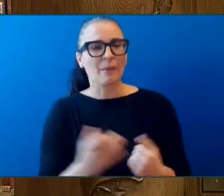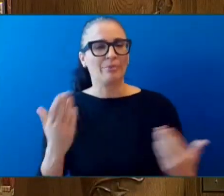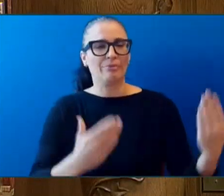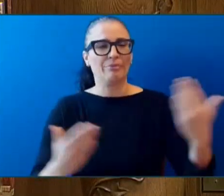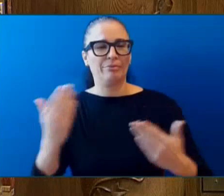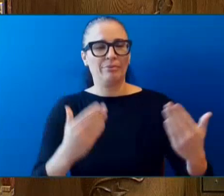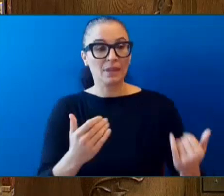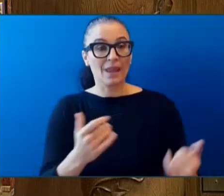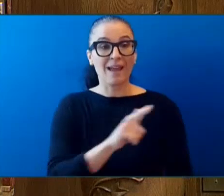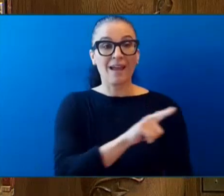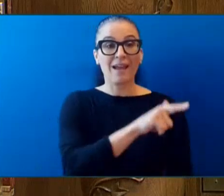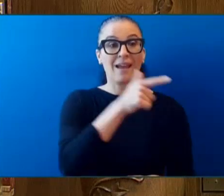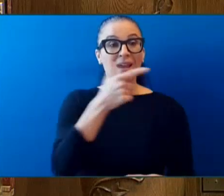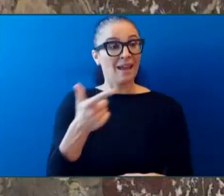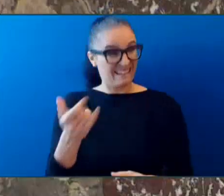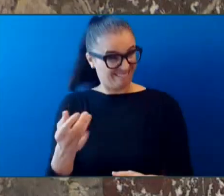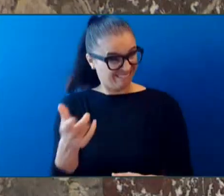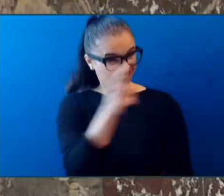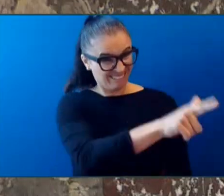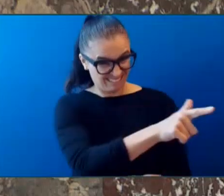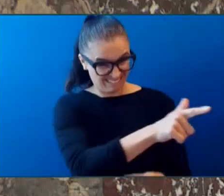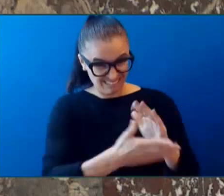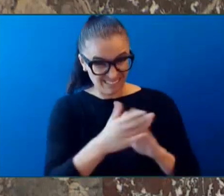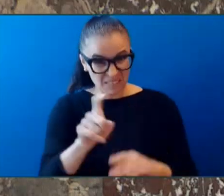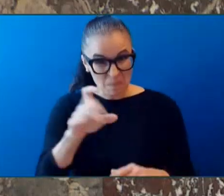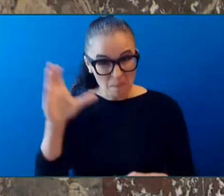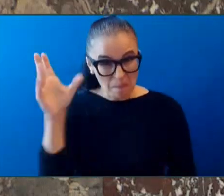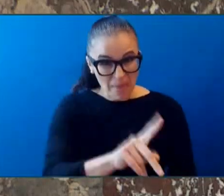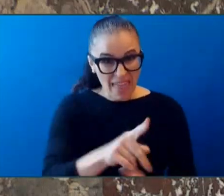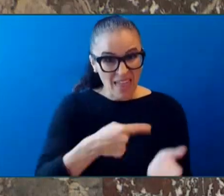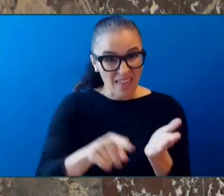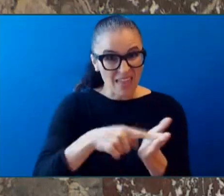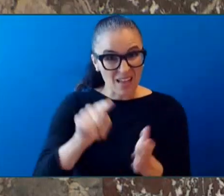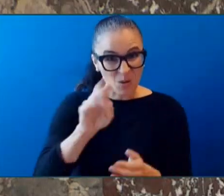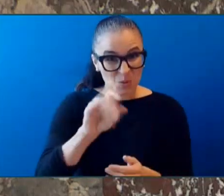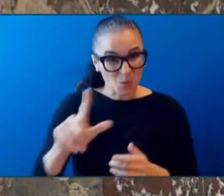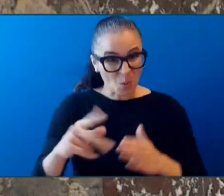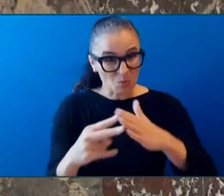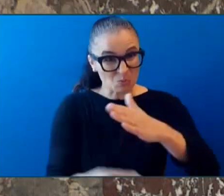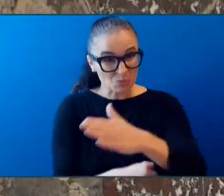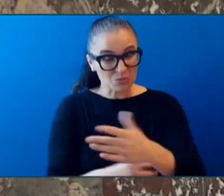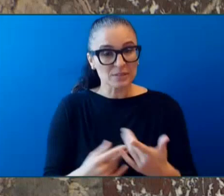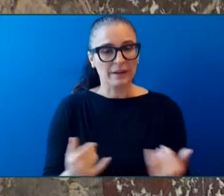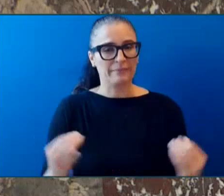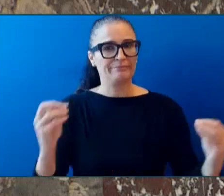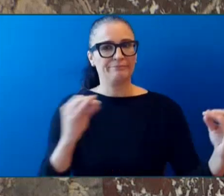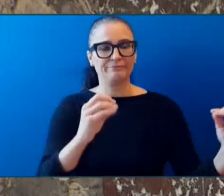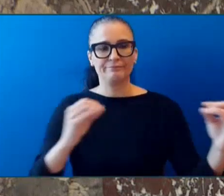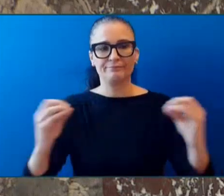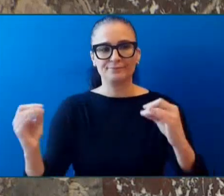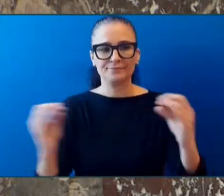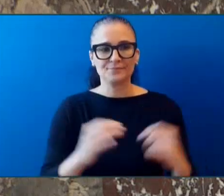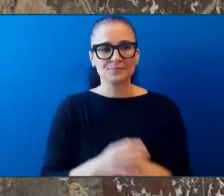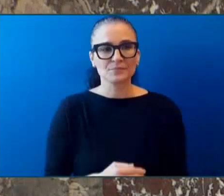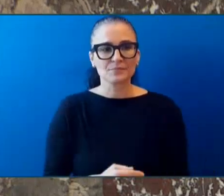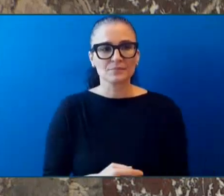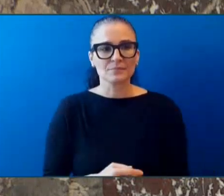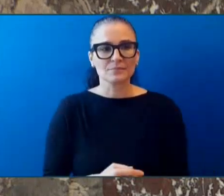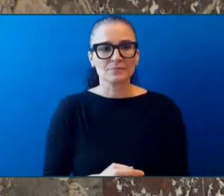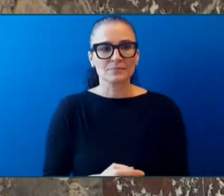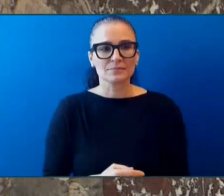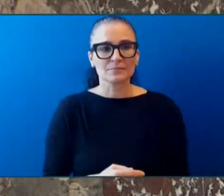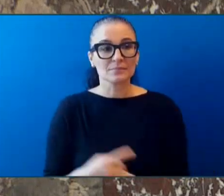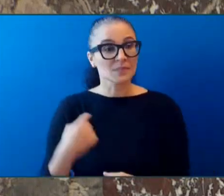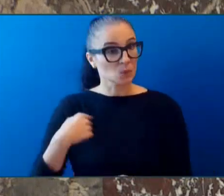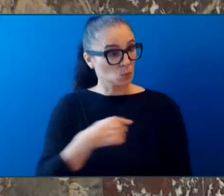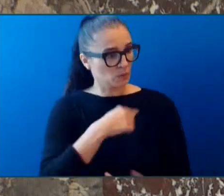He had the opportunity to take action on ICBC. He declined. We did. We reduced ICBC premiums by $500 a year. He had the opportunity to take